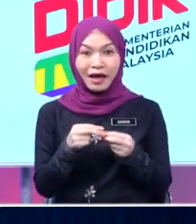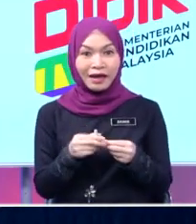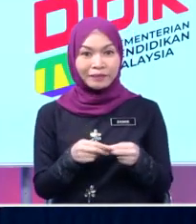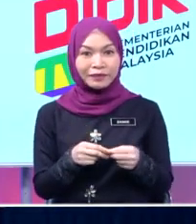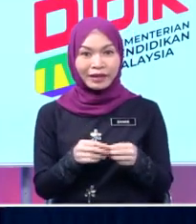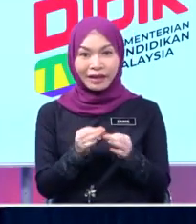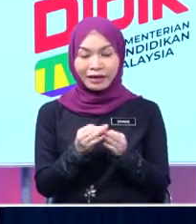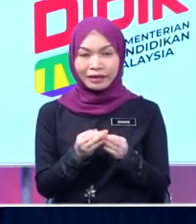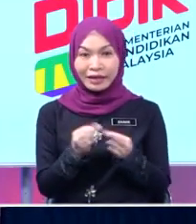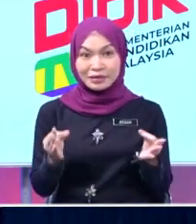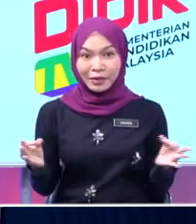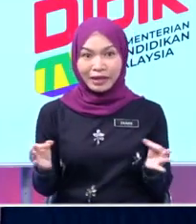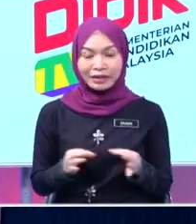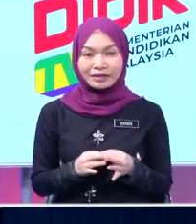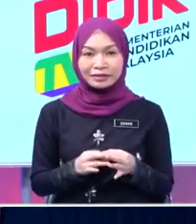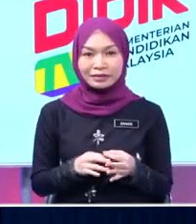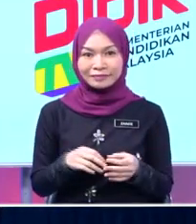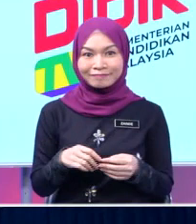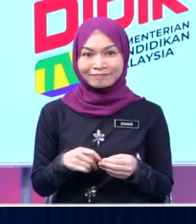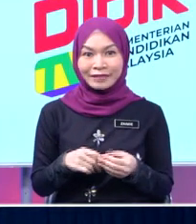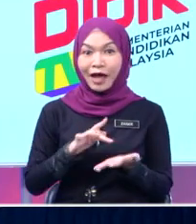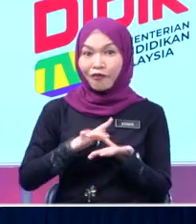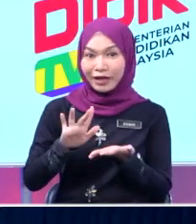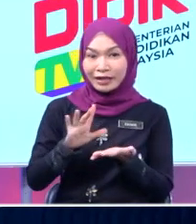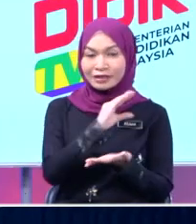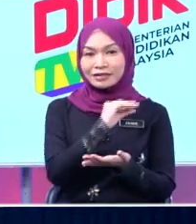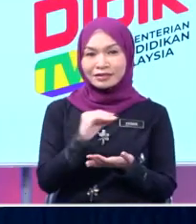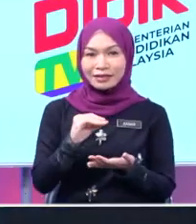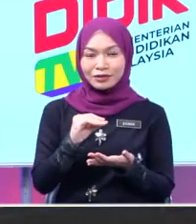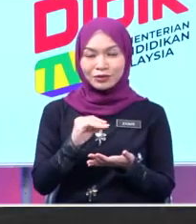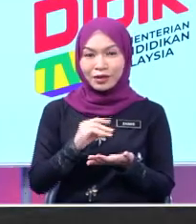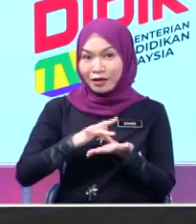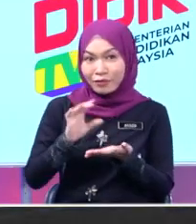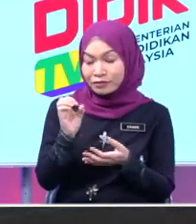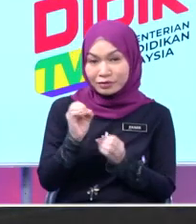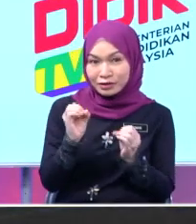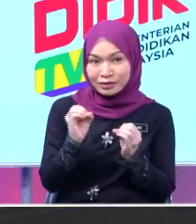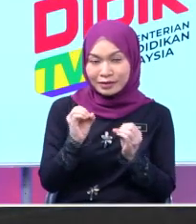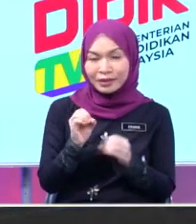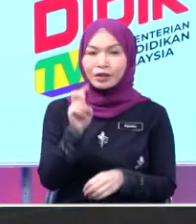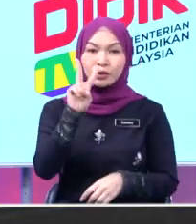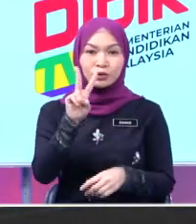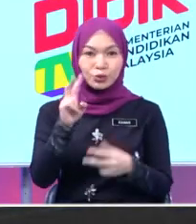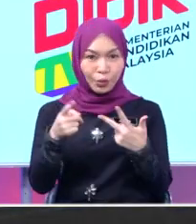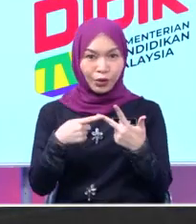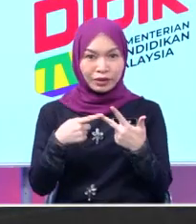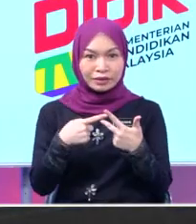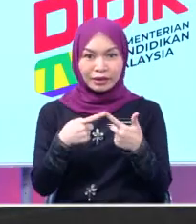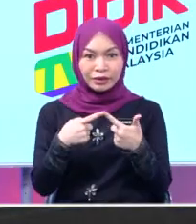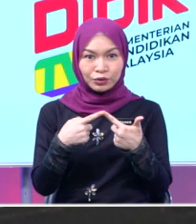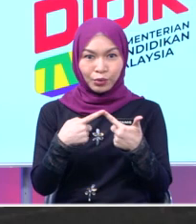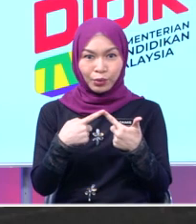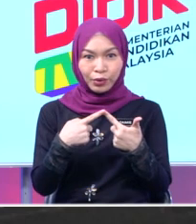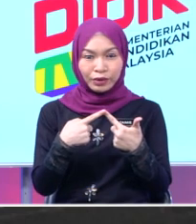and disadvantages of ideas. Okay, and you'll be writing at least 2 points, all right, to the task in